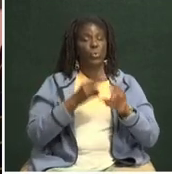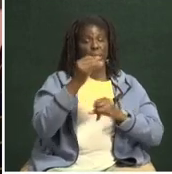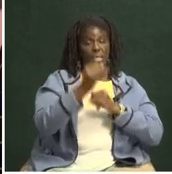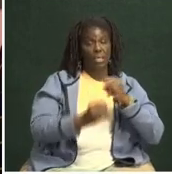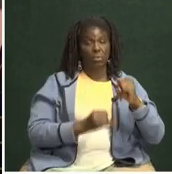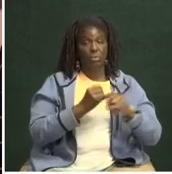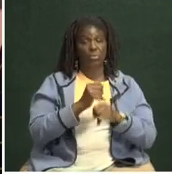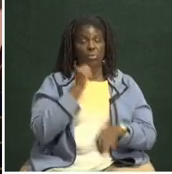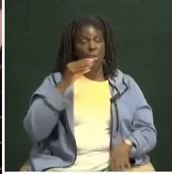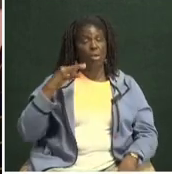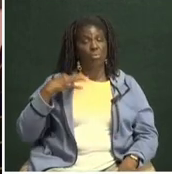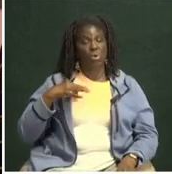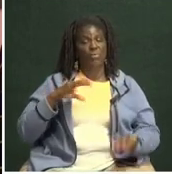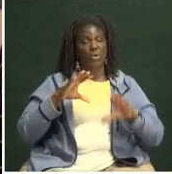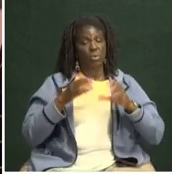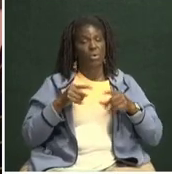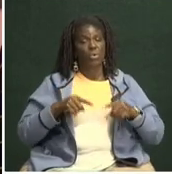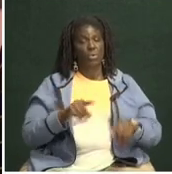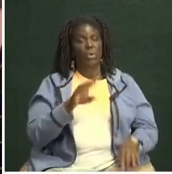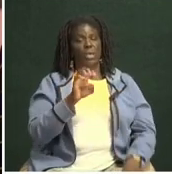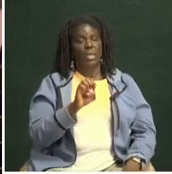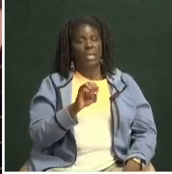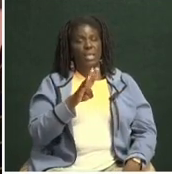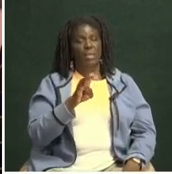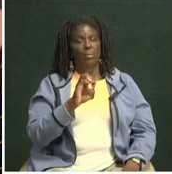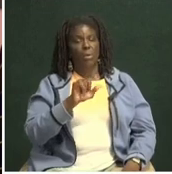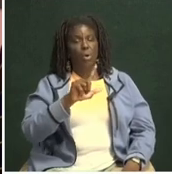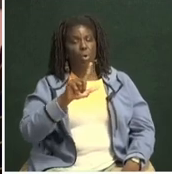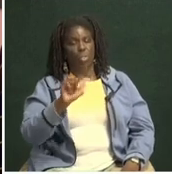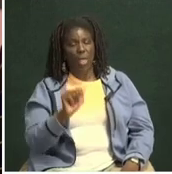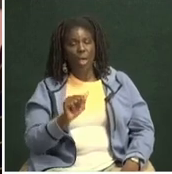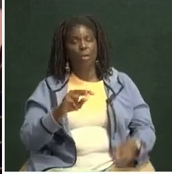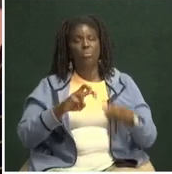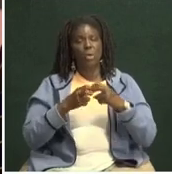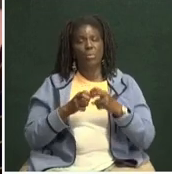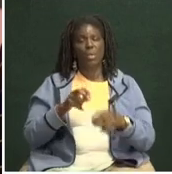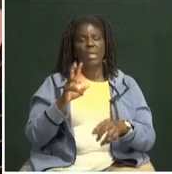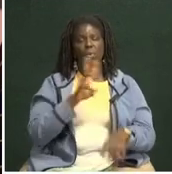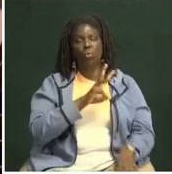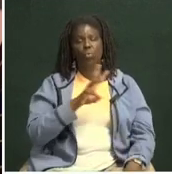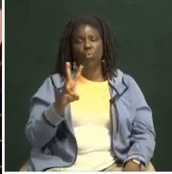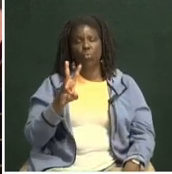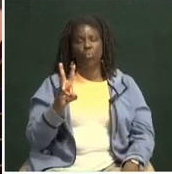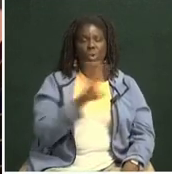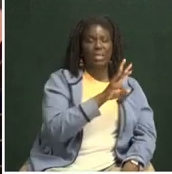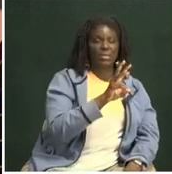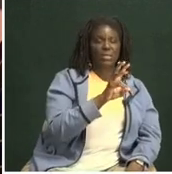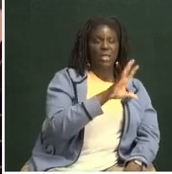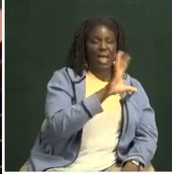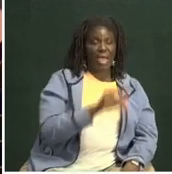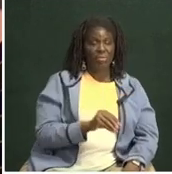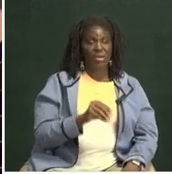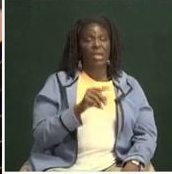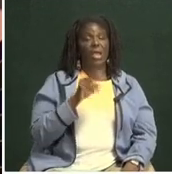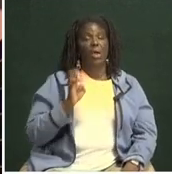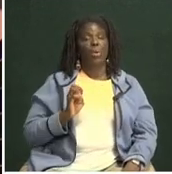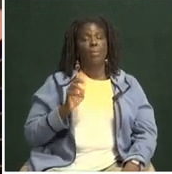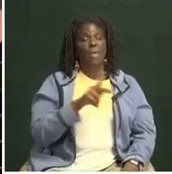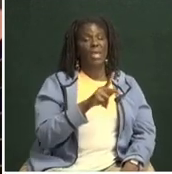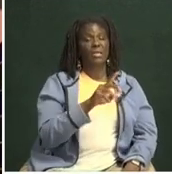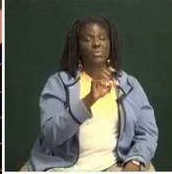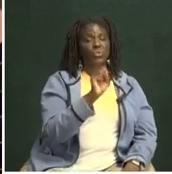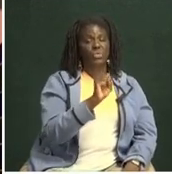nonprofit organization during the Ebola epidemic in West Africa and returned to Sierra Leone to develop and